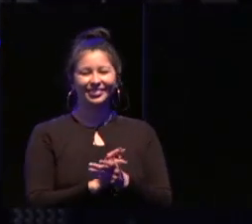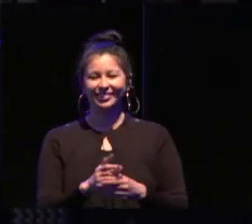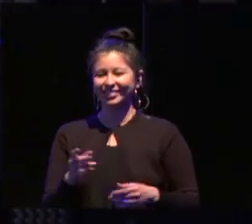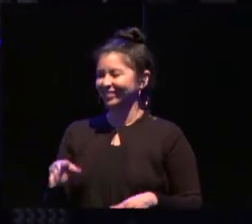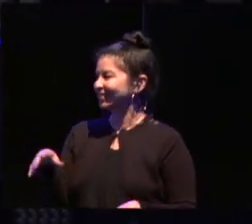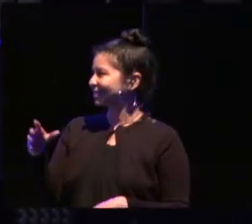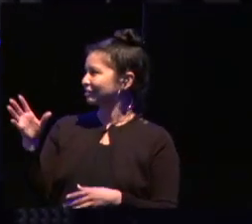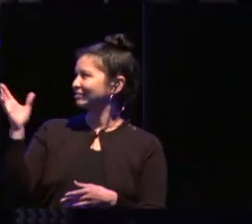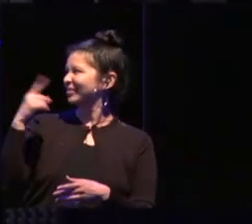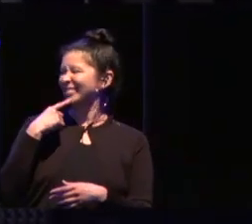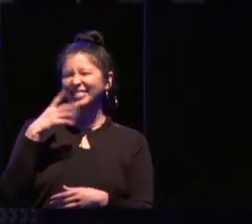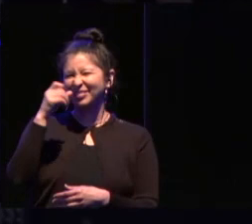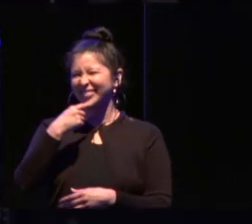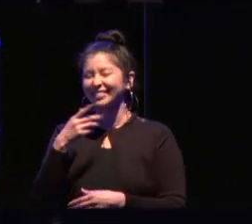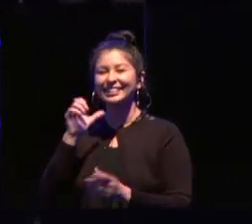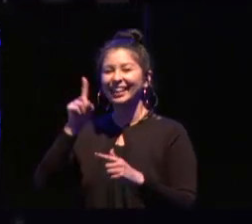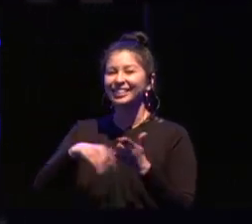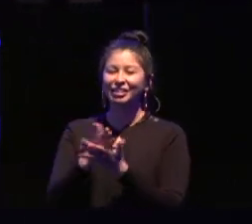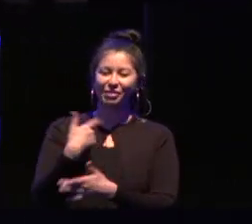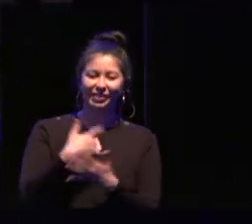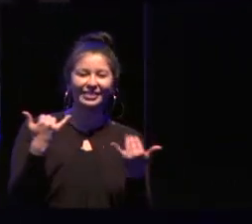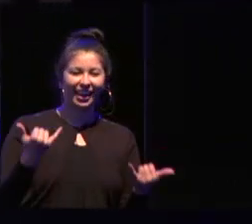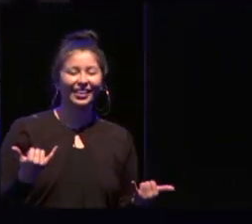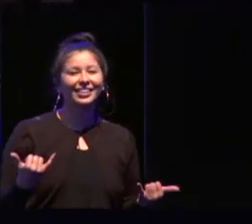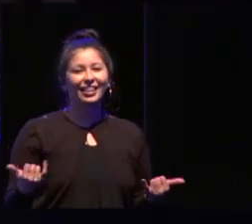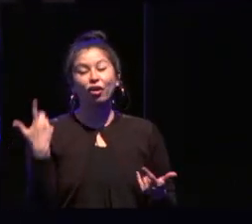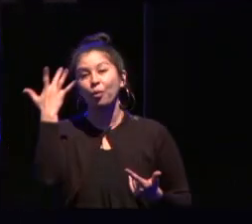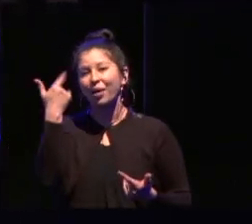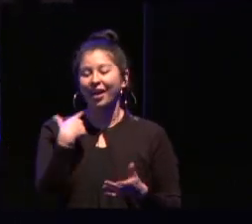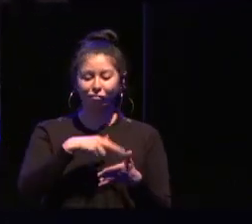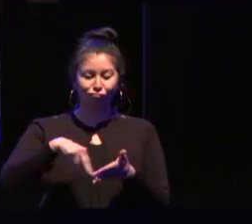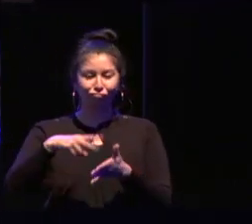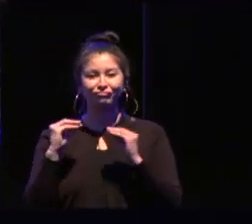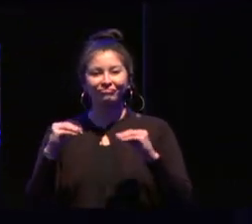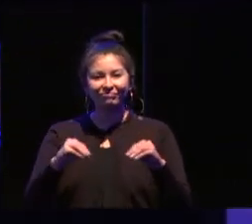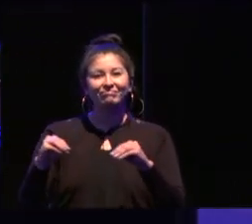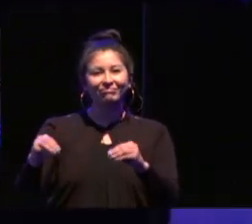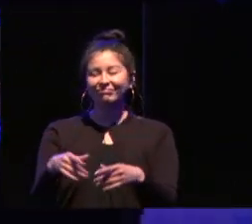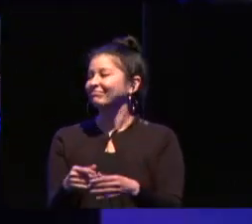Got the victory. Ain't no stopping us now. We got the